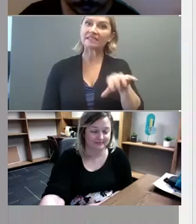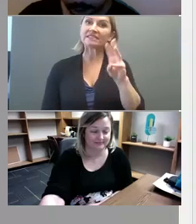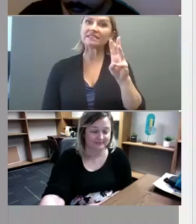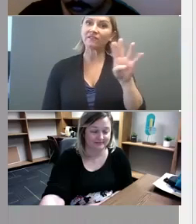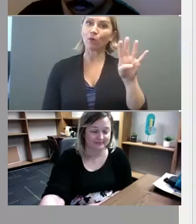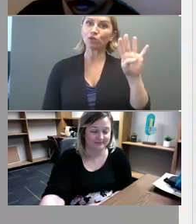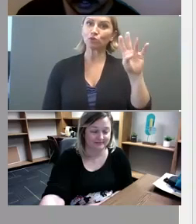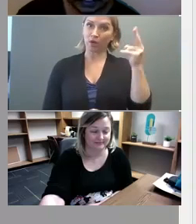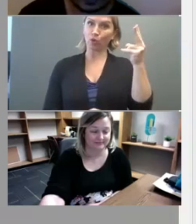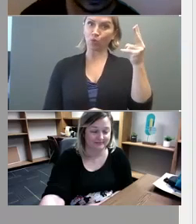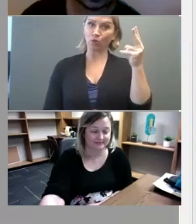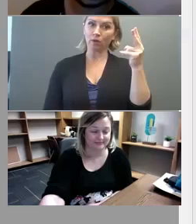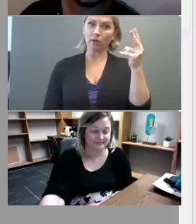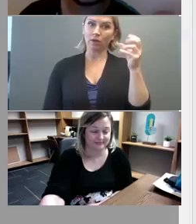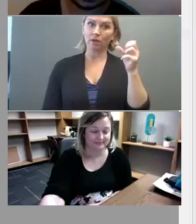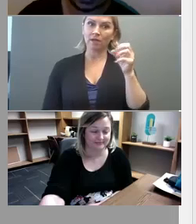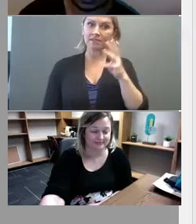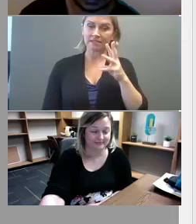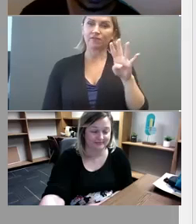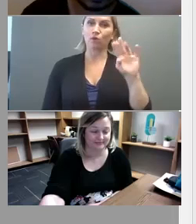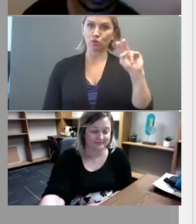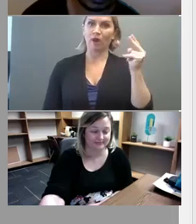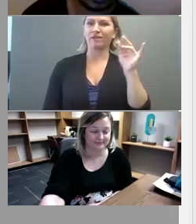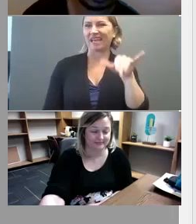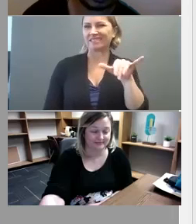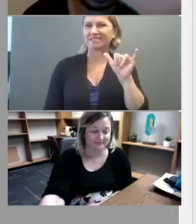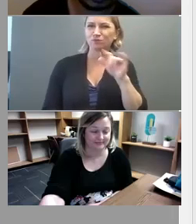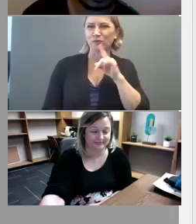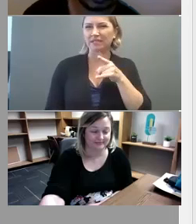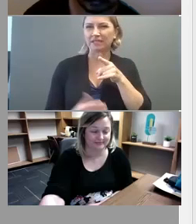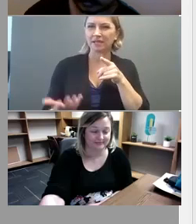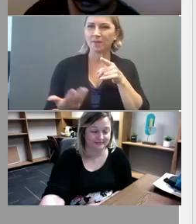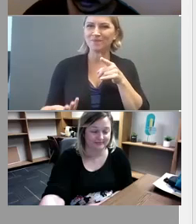squared. 64 squared is essentially